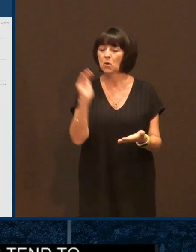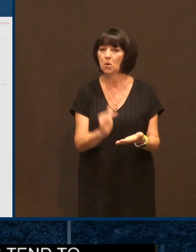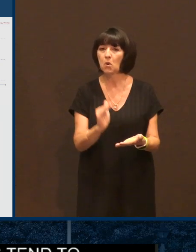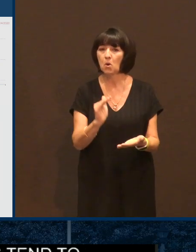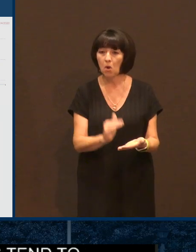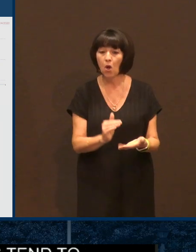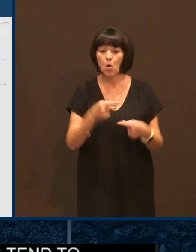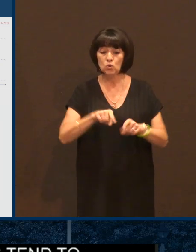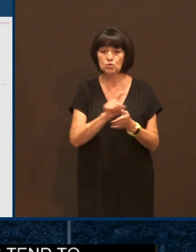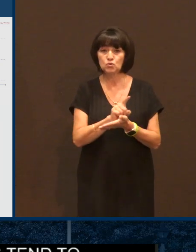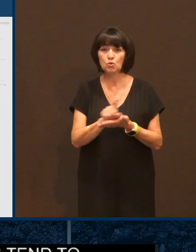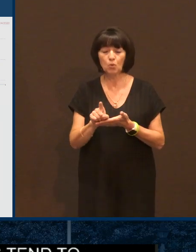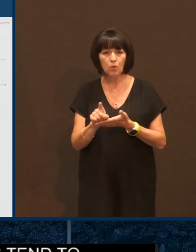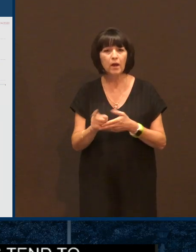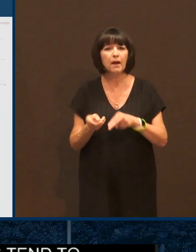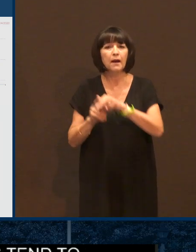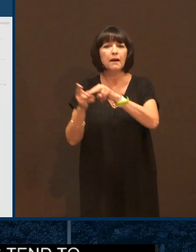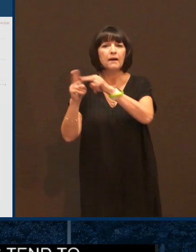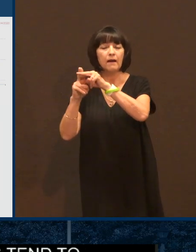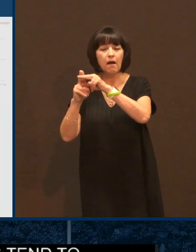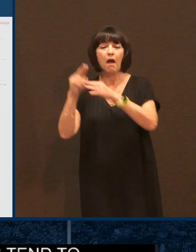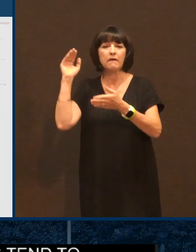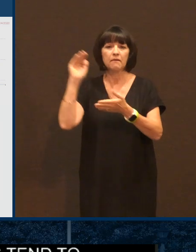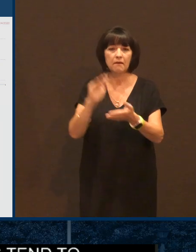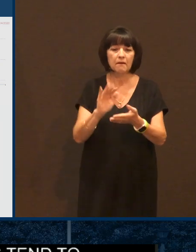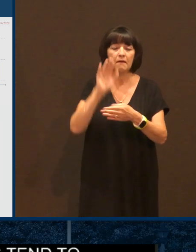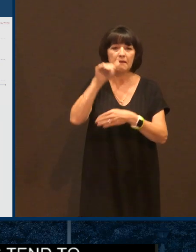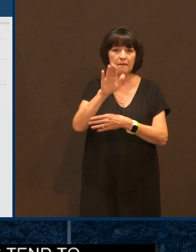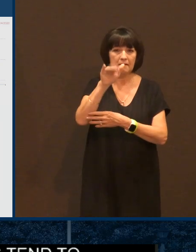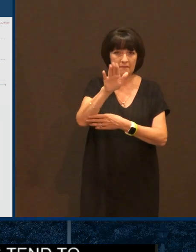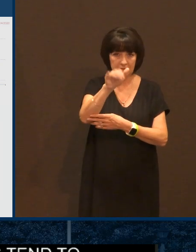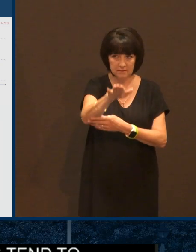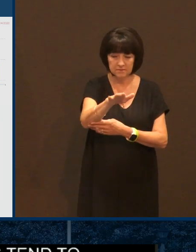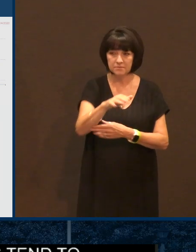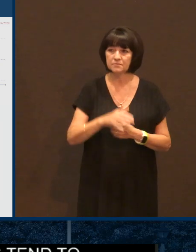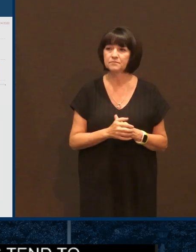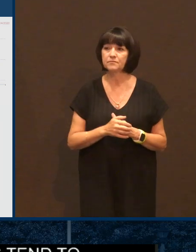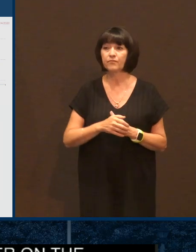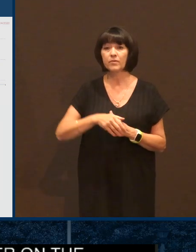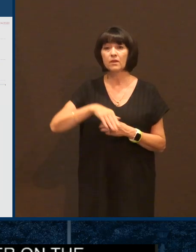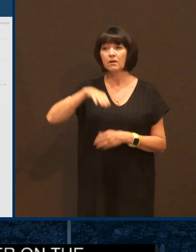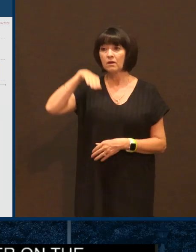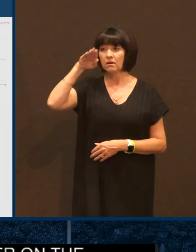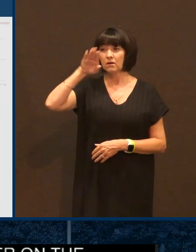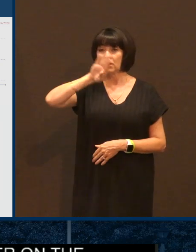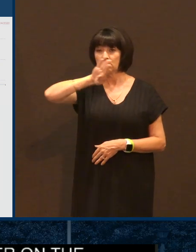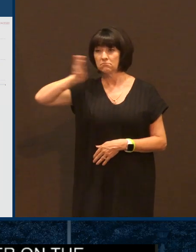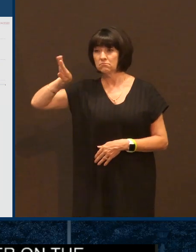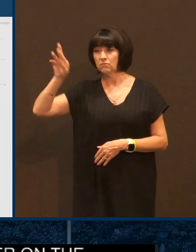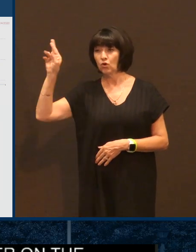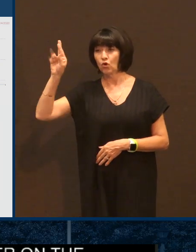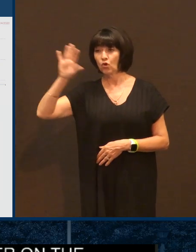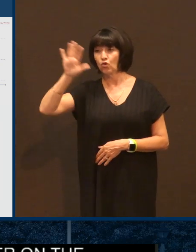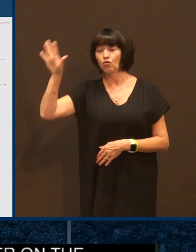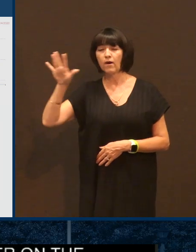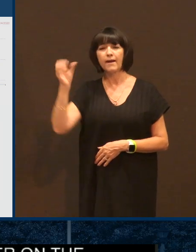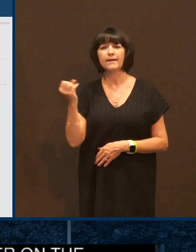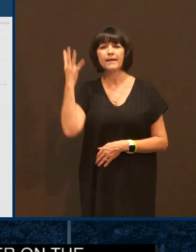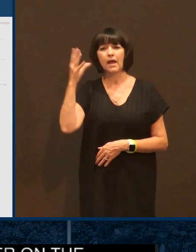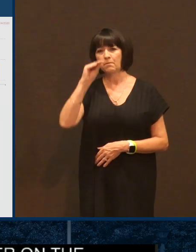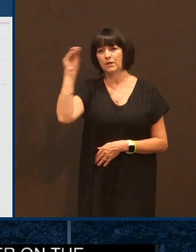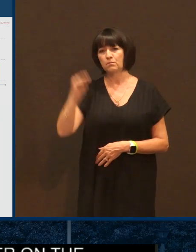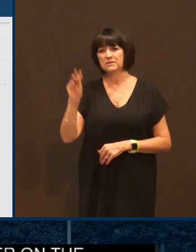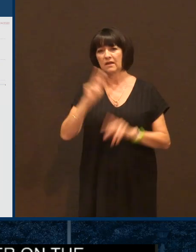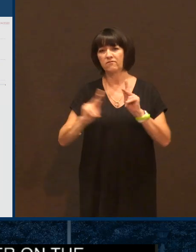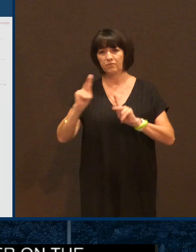but consistently moving down. The far right at the top is the percent who test positive. We've been doing